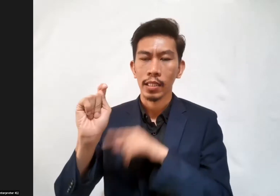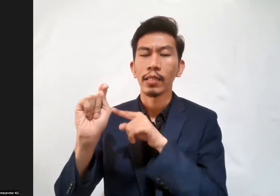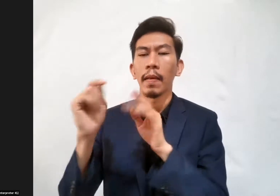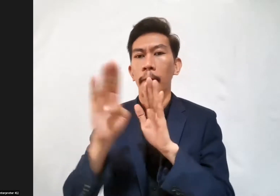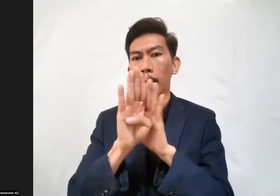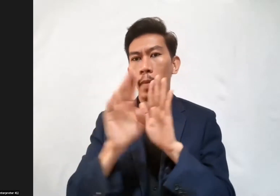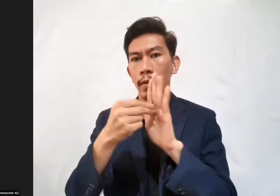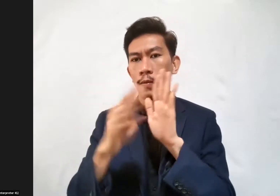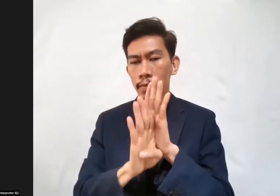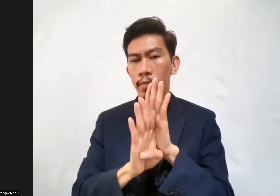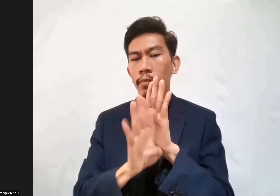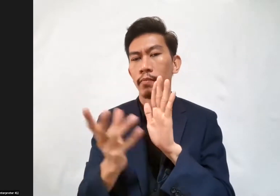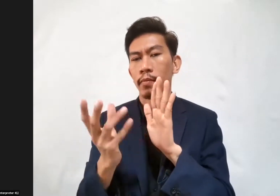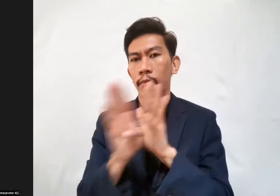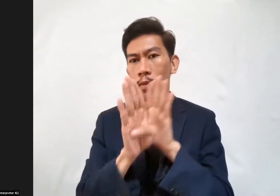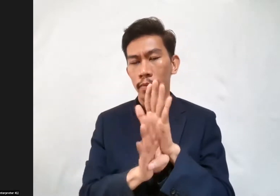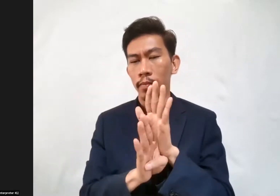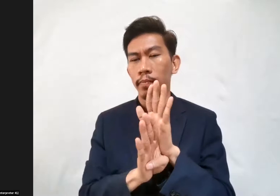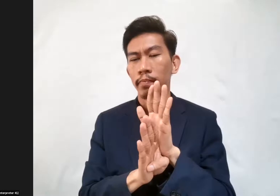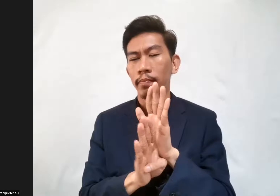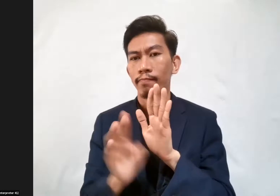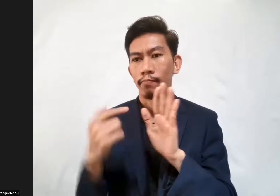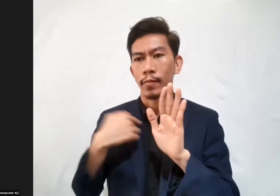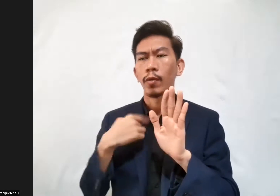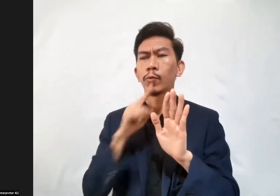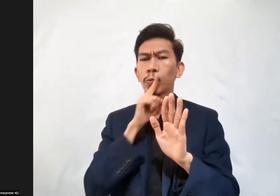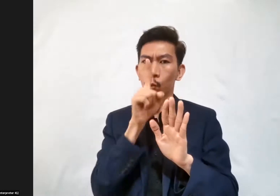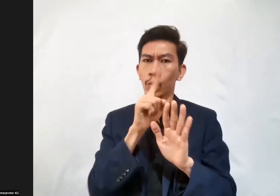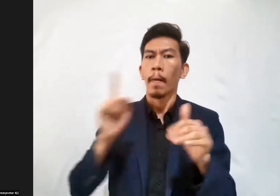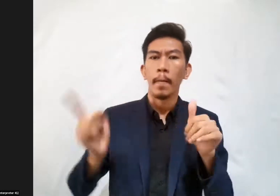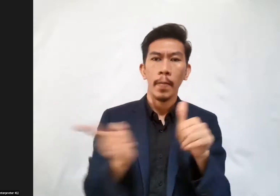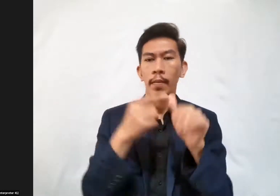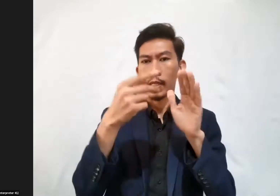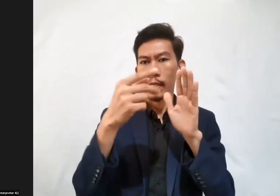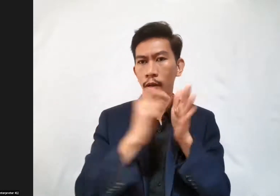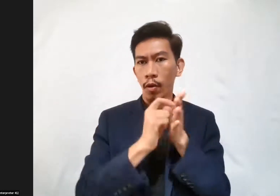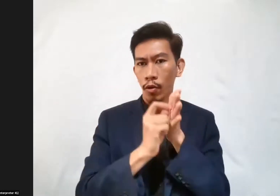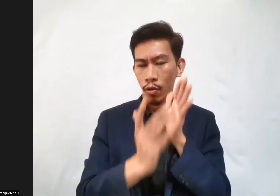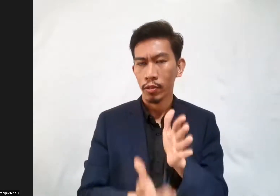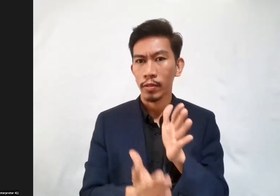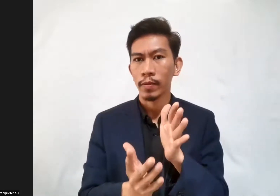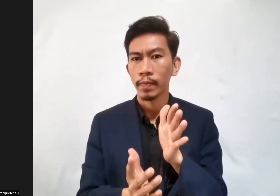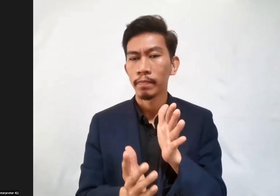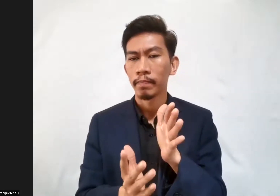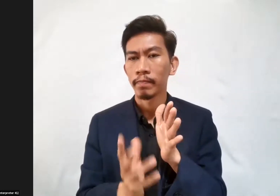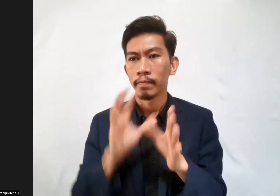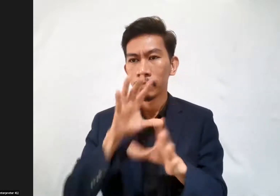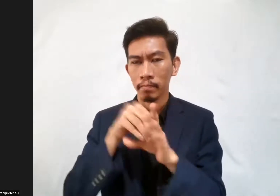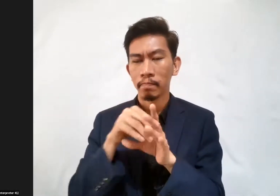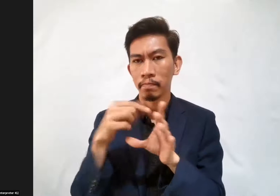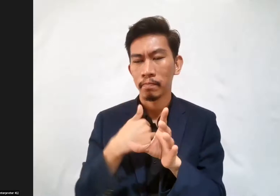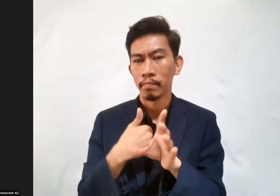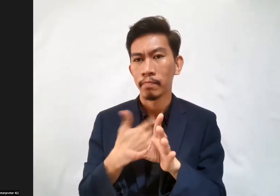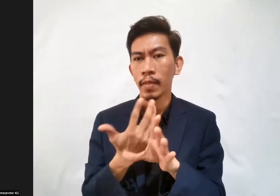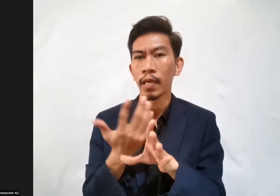bill, of which I was one of the principal authors in the House. So I think to react, I